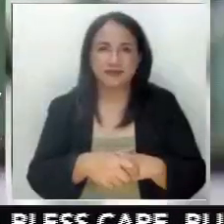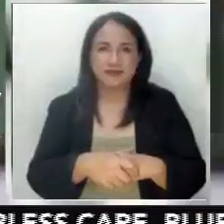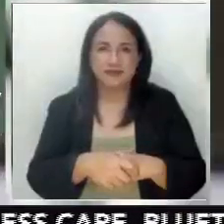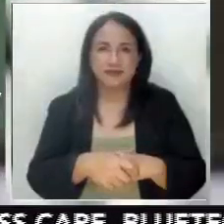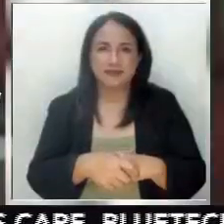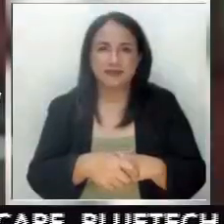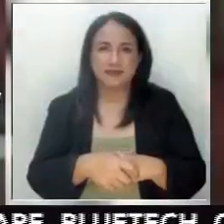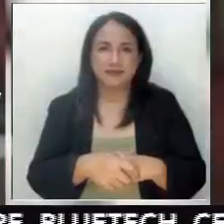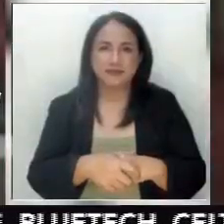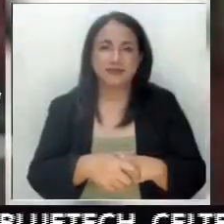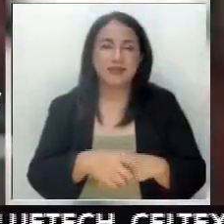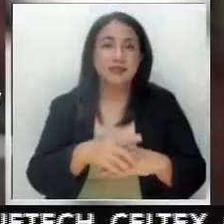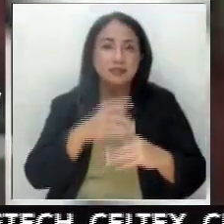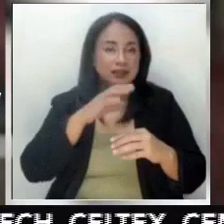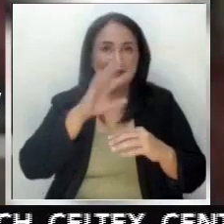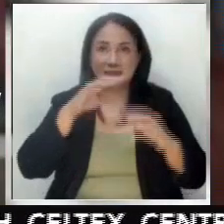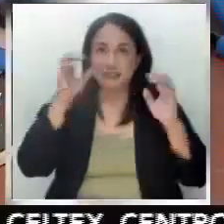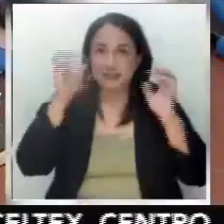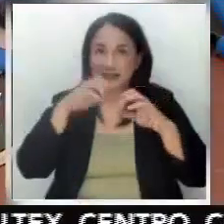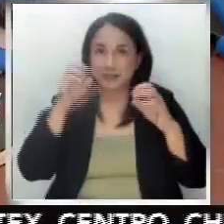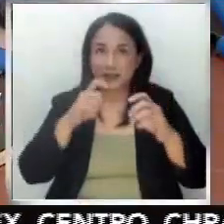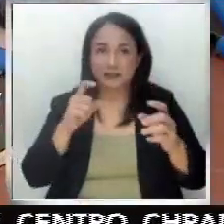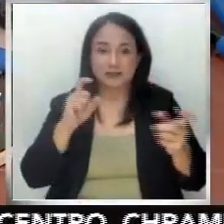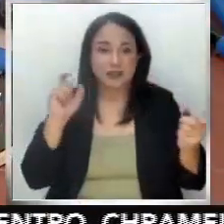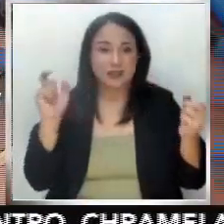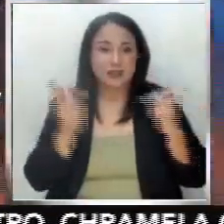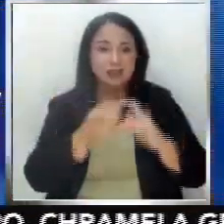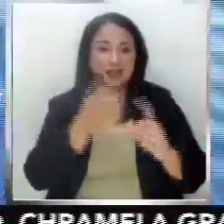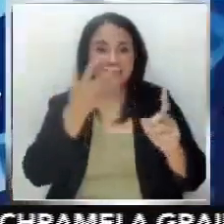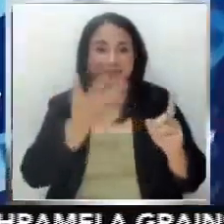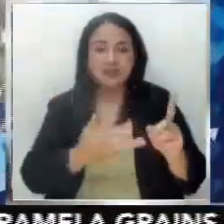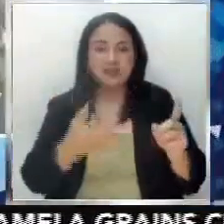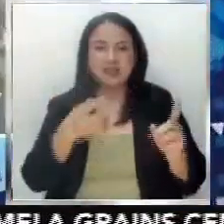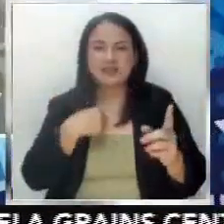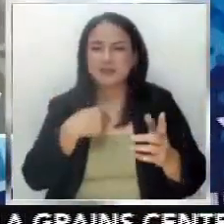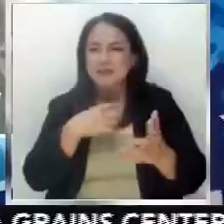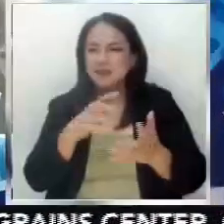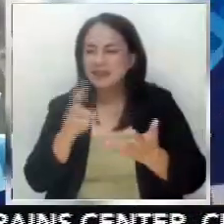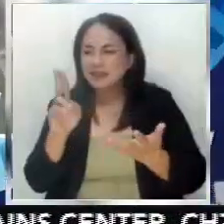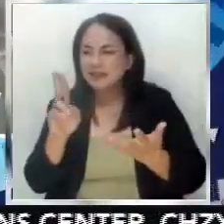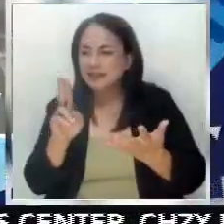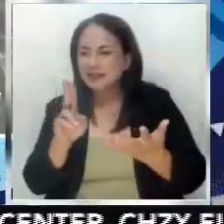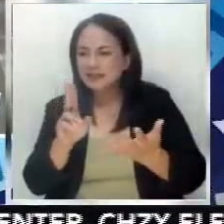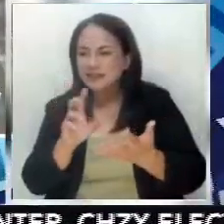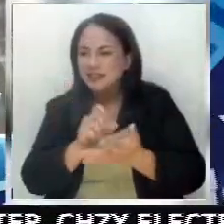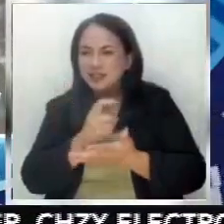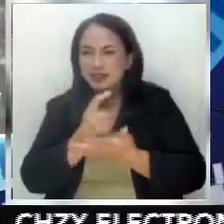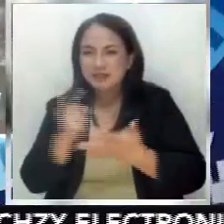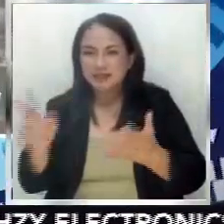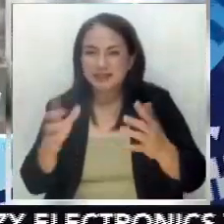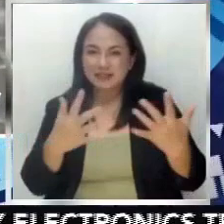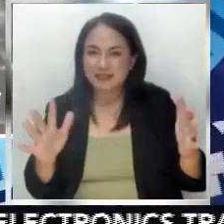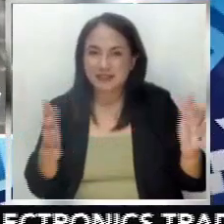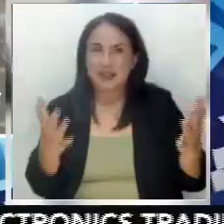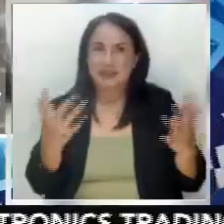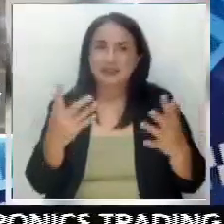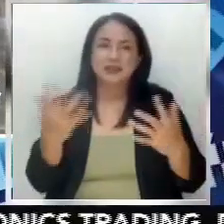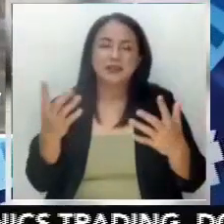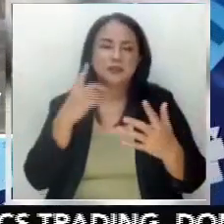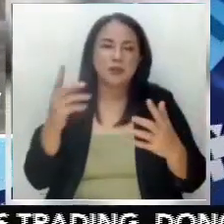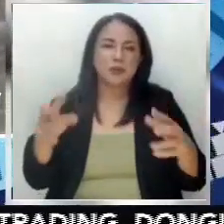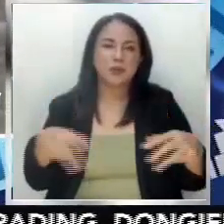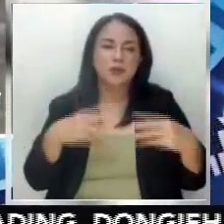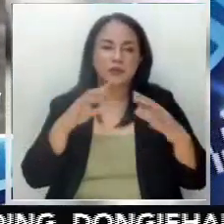Sinong mag-aakalang magta-transform sa ganito ang mga scrap? Kaya nga nagpabilib yan sa World Robot